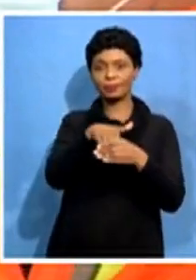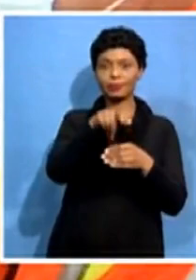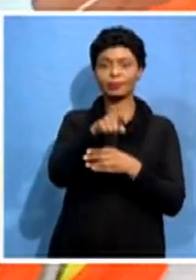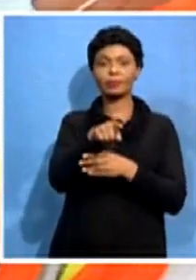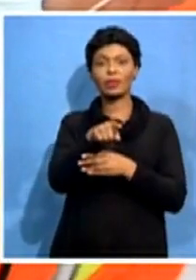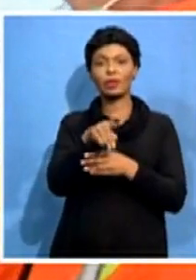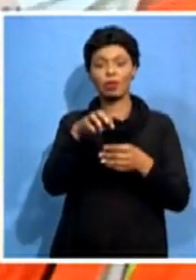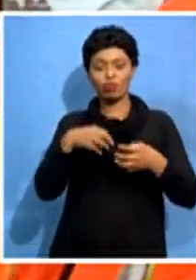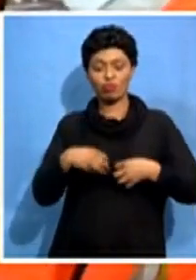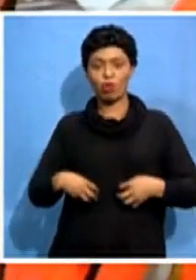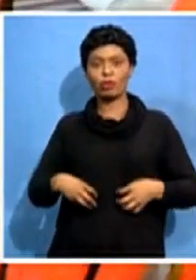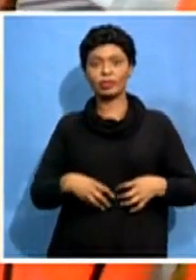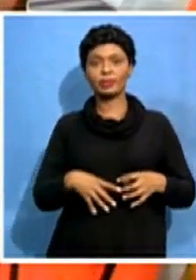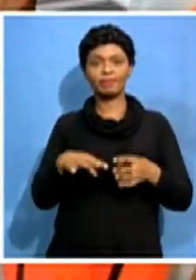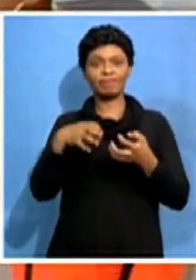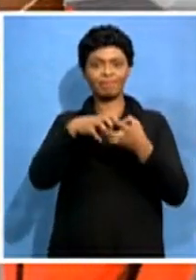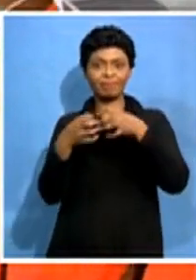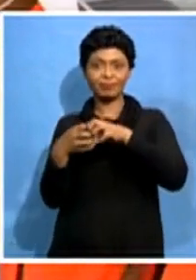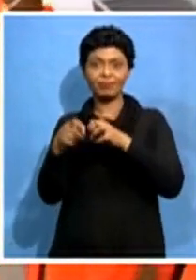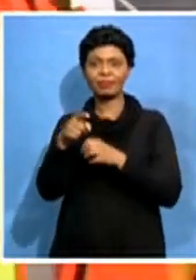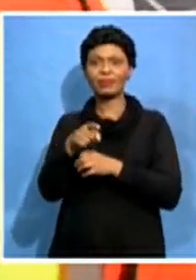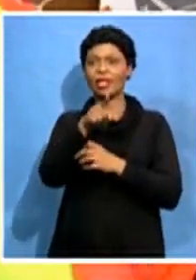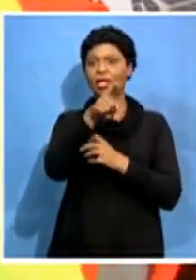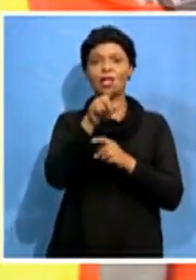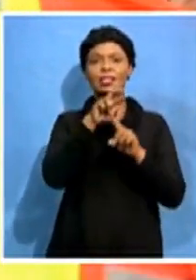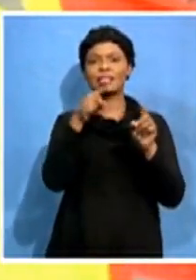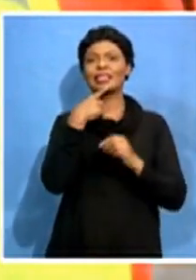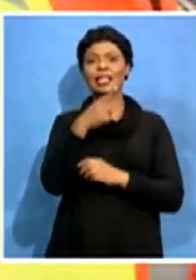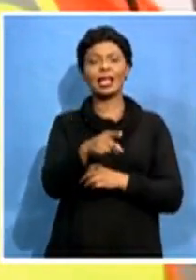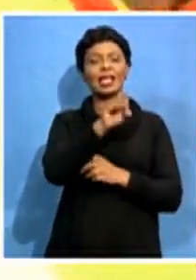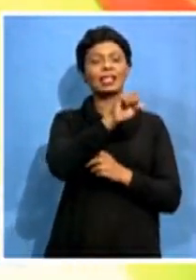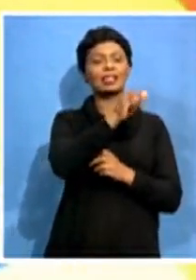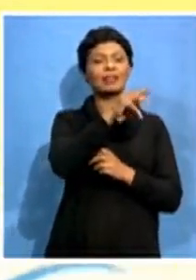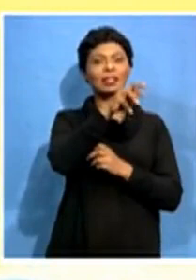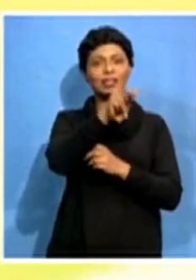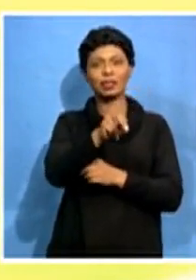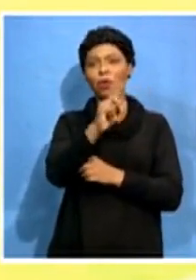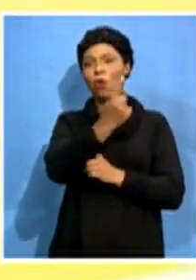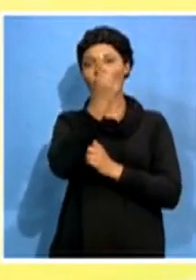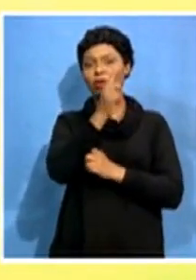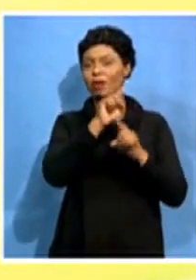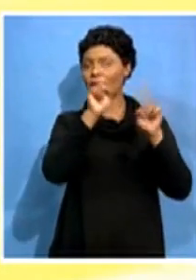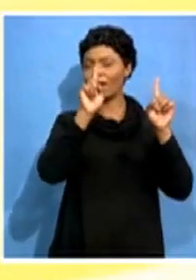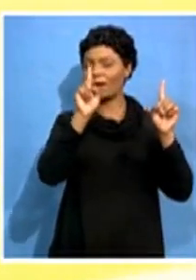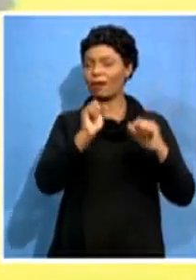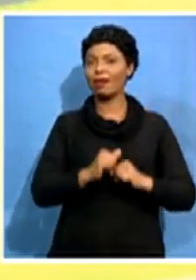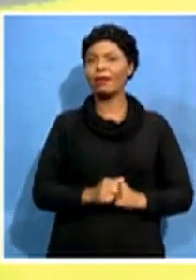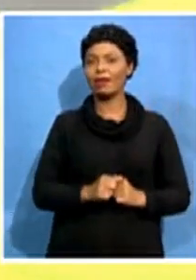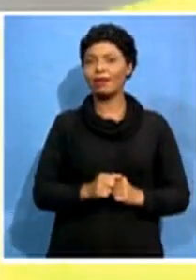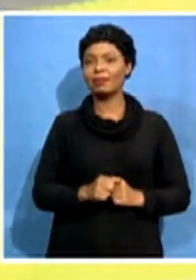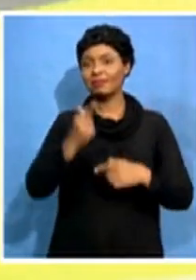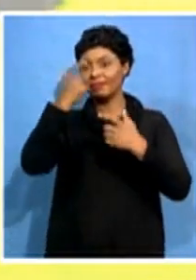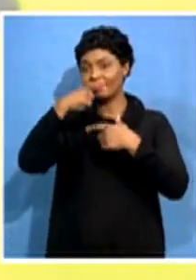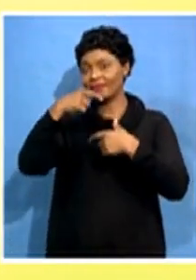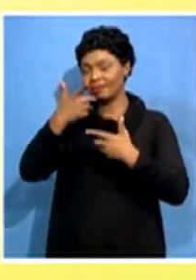Silverton only. Remember Roslyn? Roslyn too. I know, Rosie. Yeah, we also have Nissan and BMW